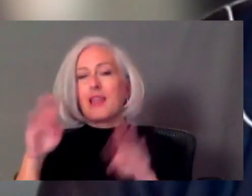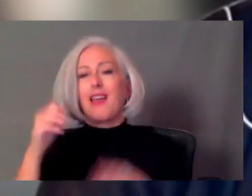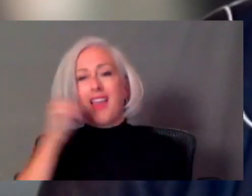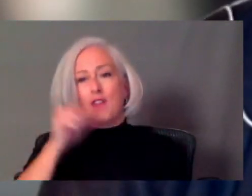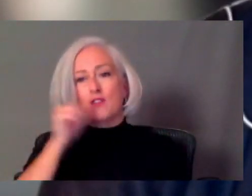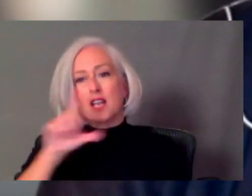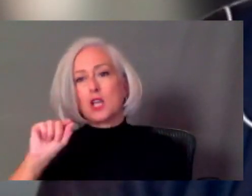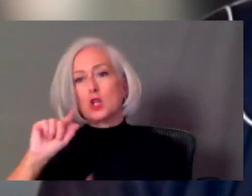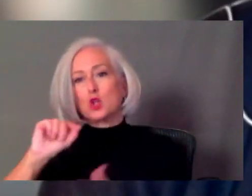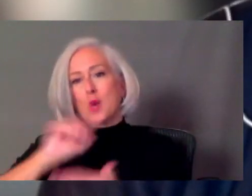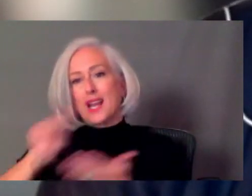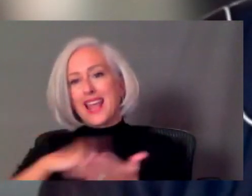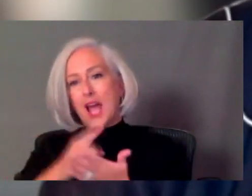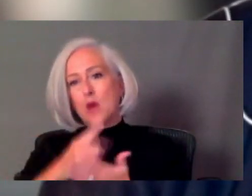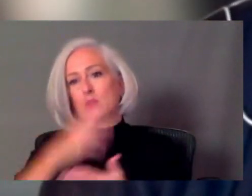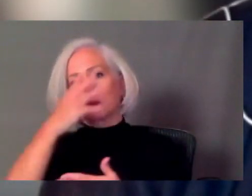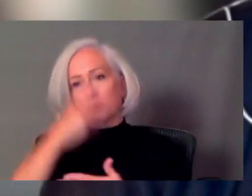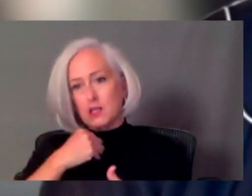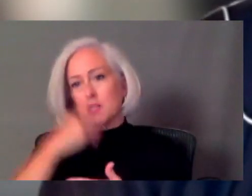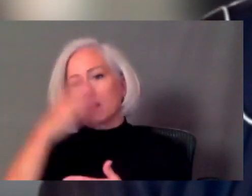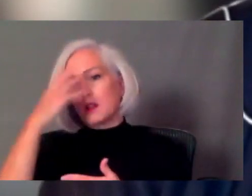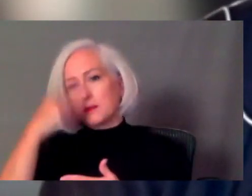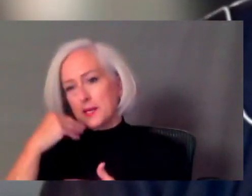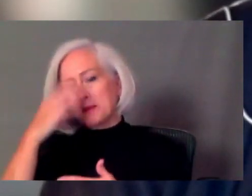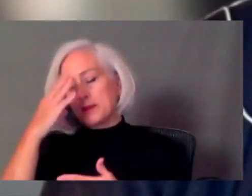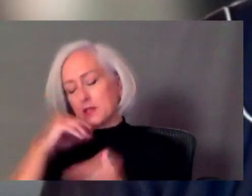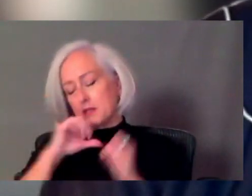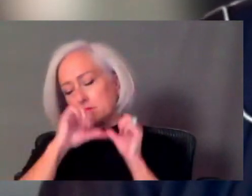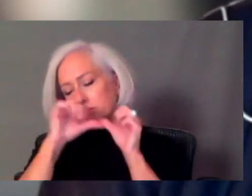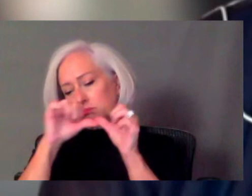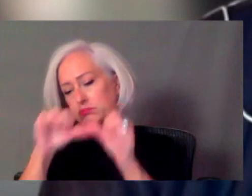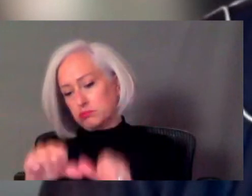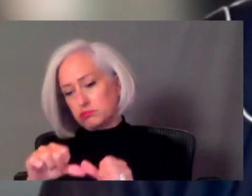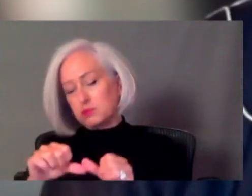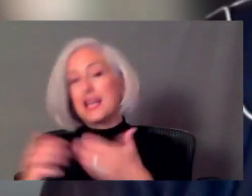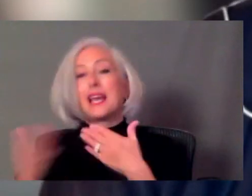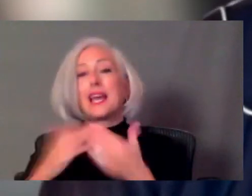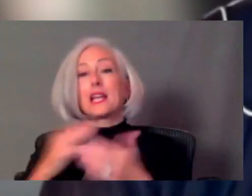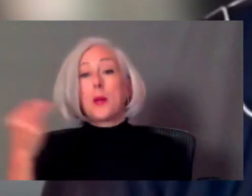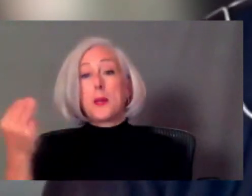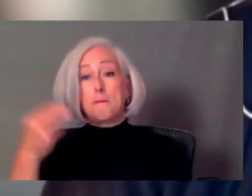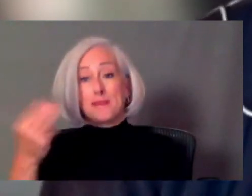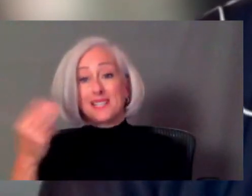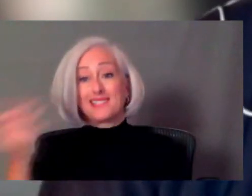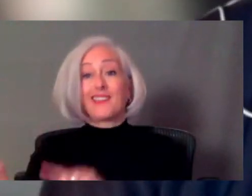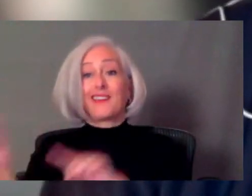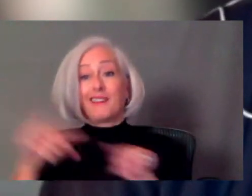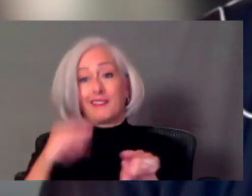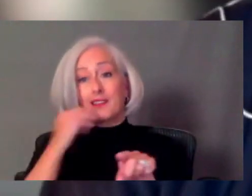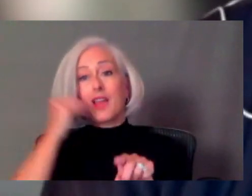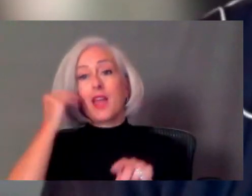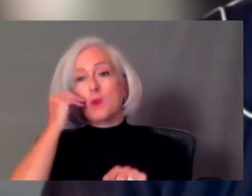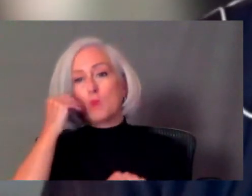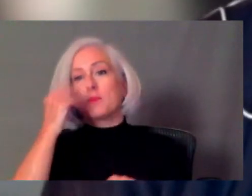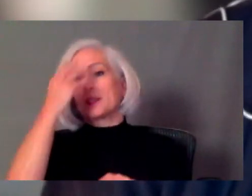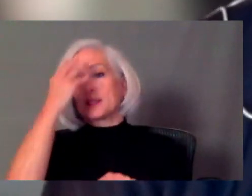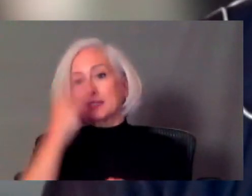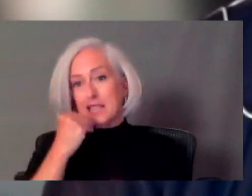I wasn't as tired. So I couldn't sleep 20 hours. I was still sleeping a